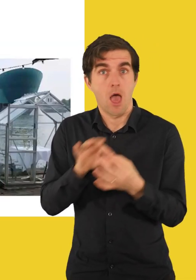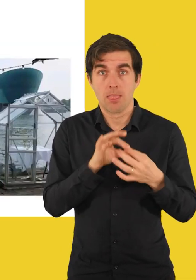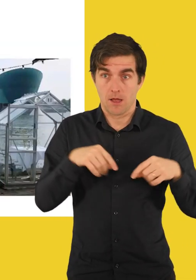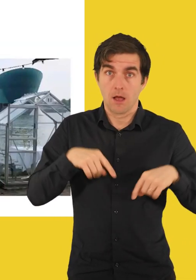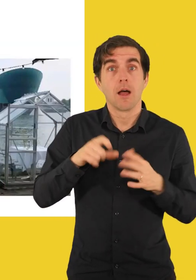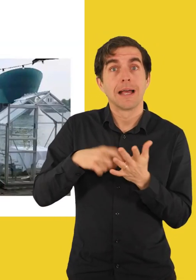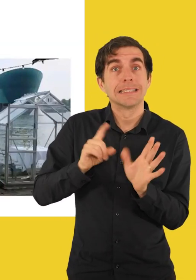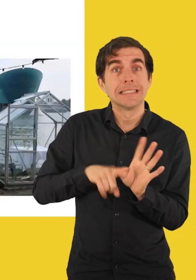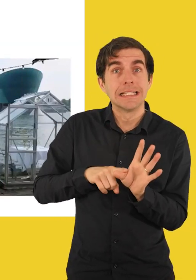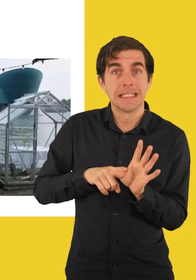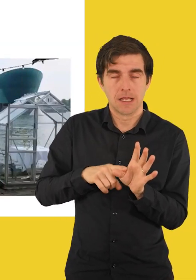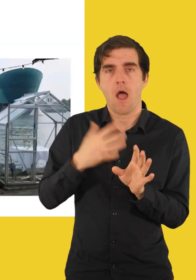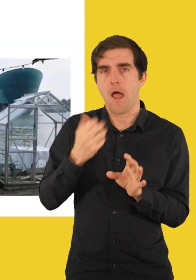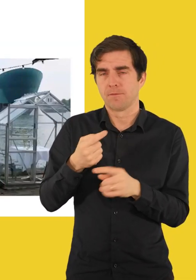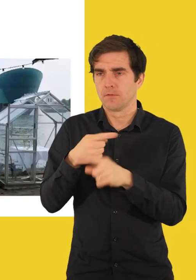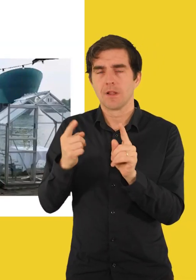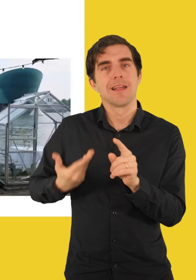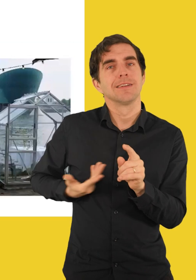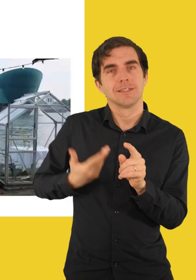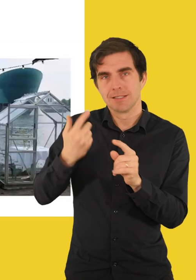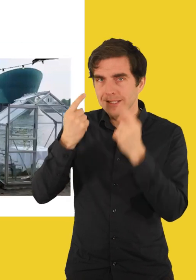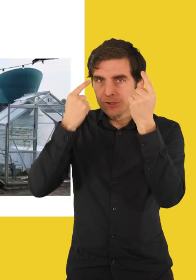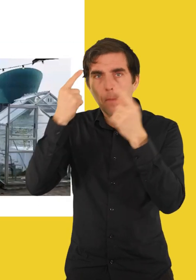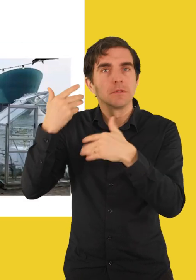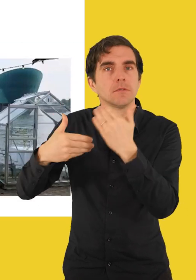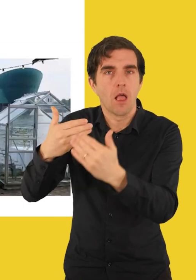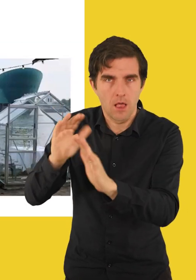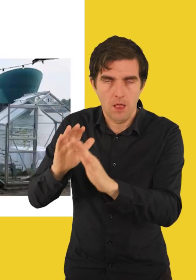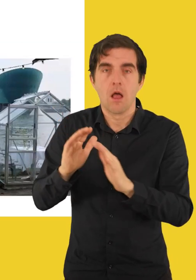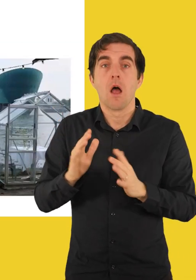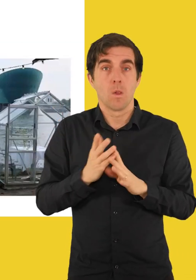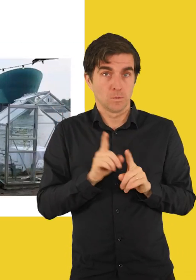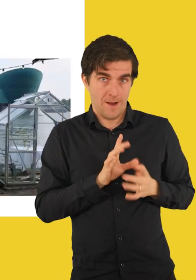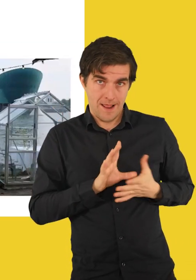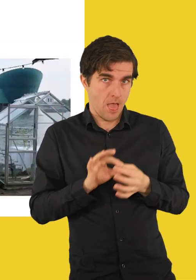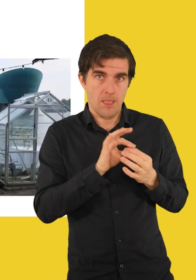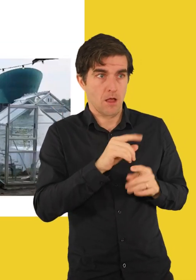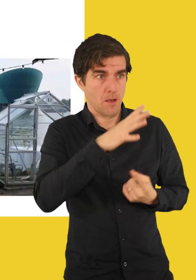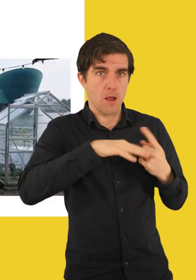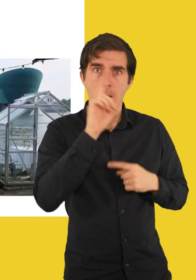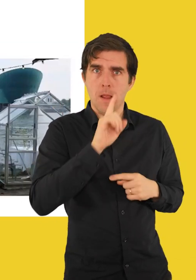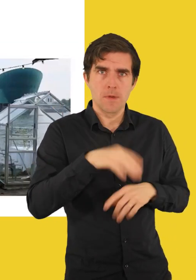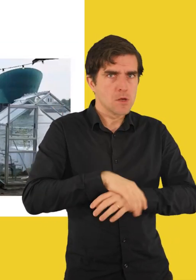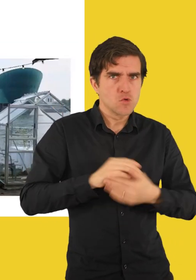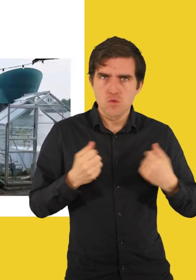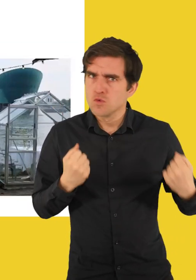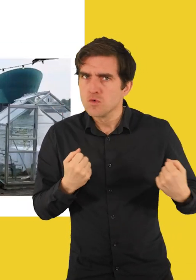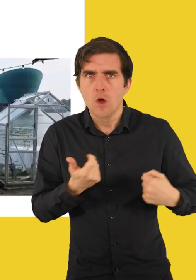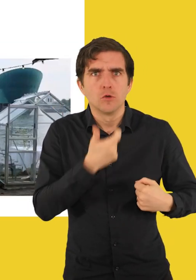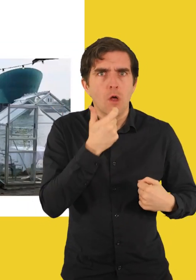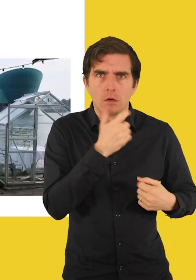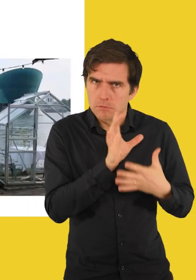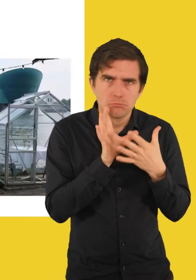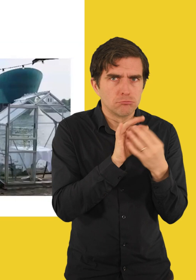my part, we have together with the city, with the entrepreneurs, but for me, it is together with Doughnut-driven